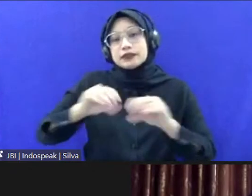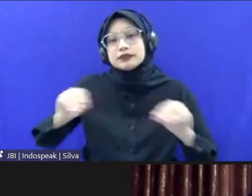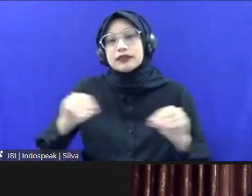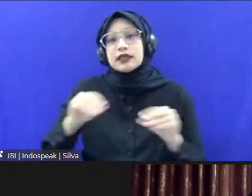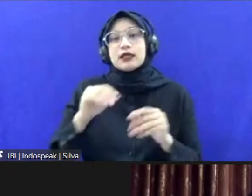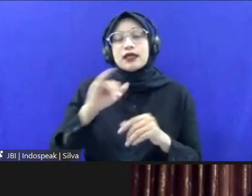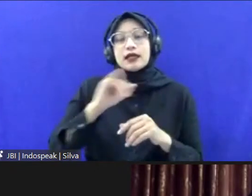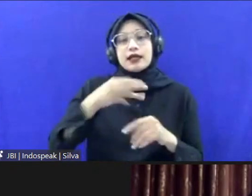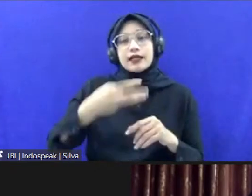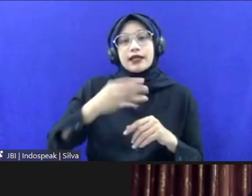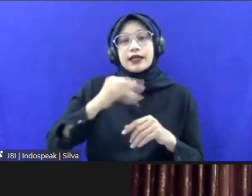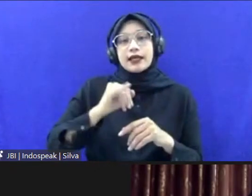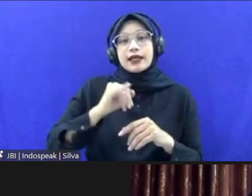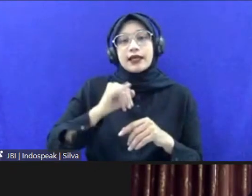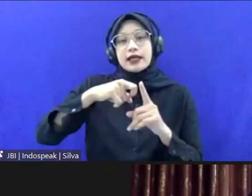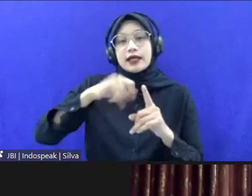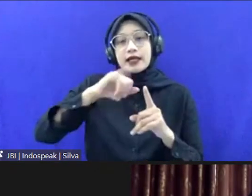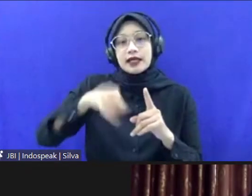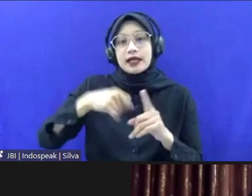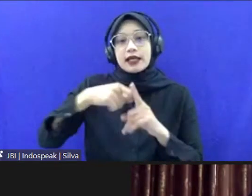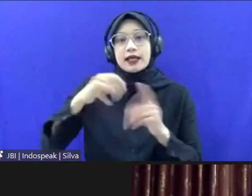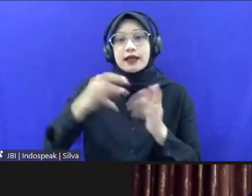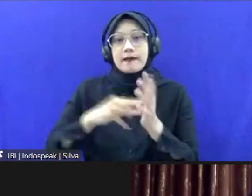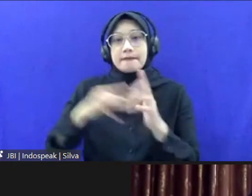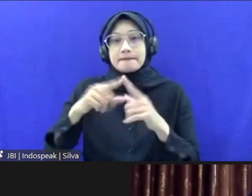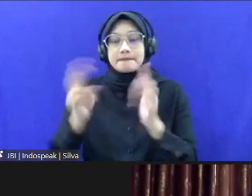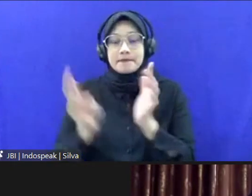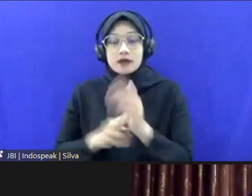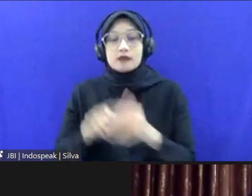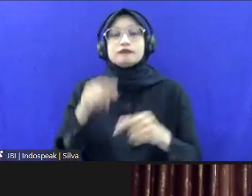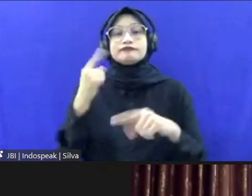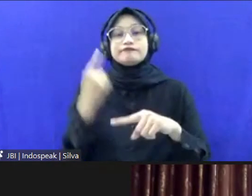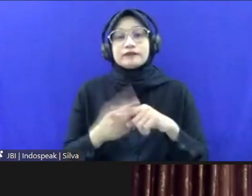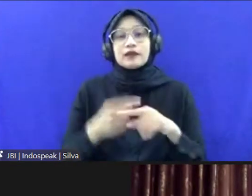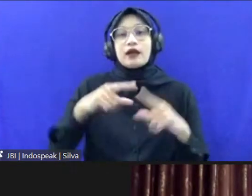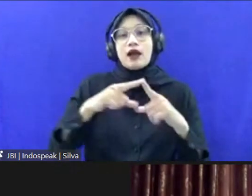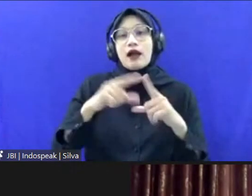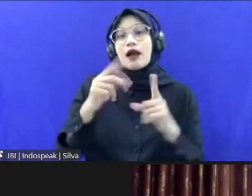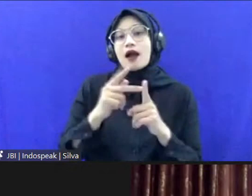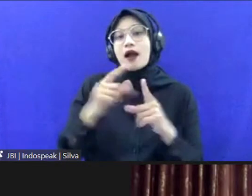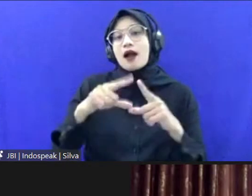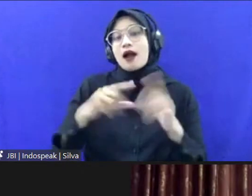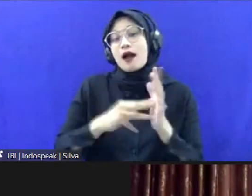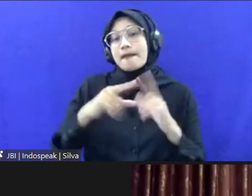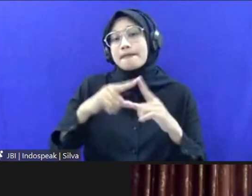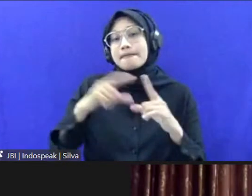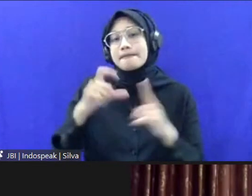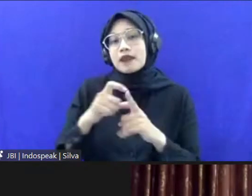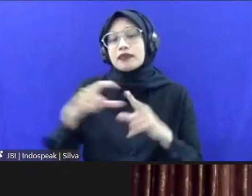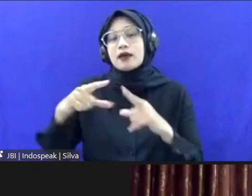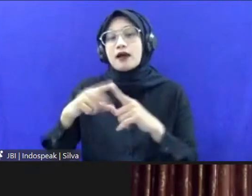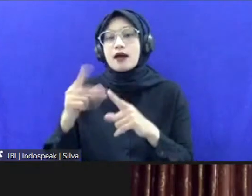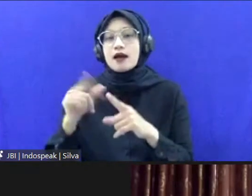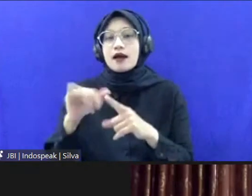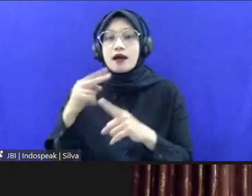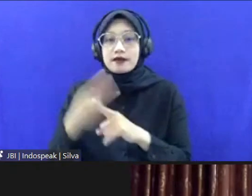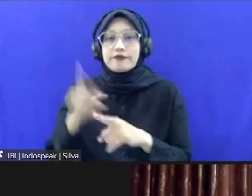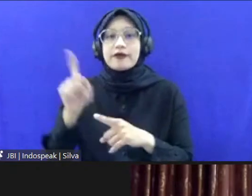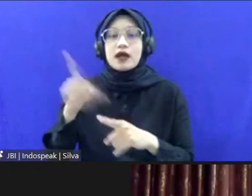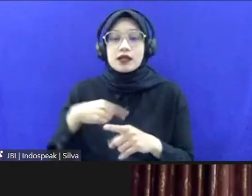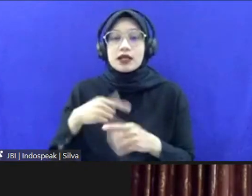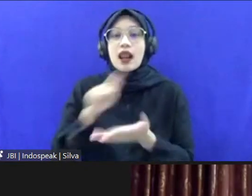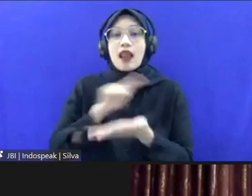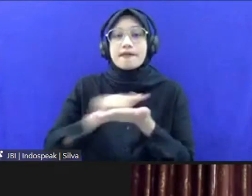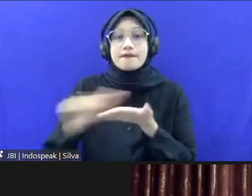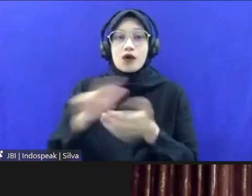Ahmad Arif from Lapor COVID-19, and Ahmad Nur Hasim from the Conversation Indonesia. Please